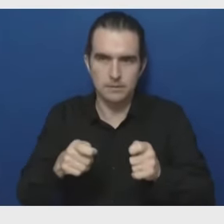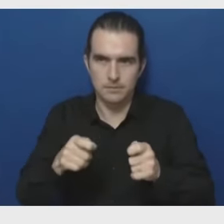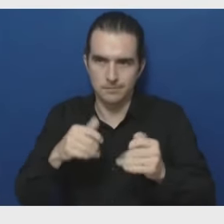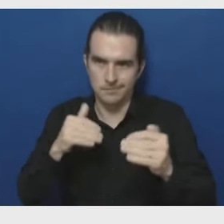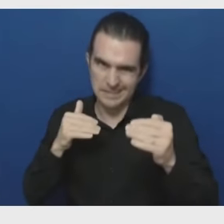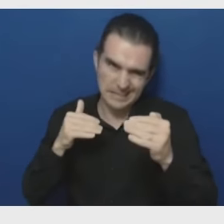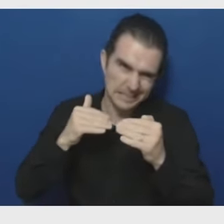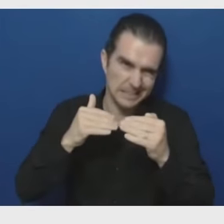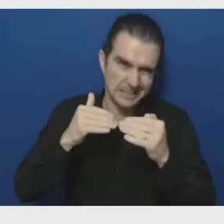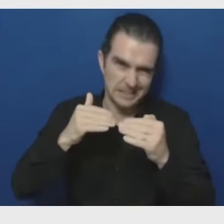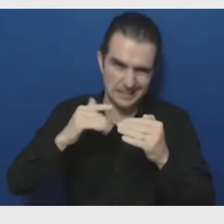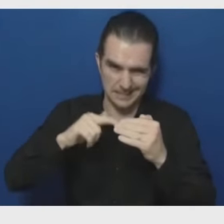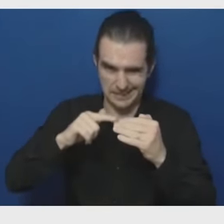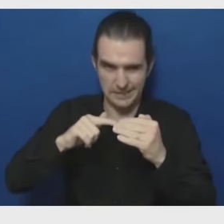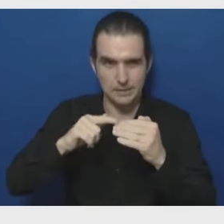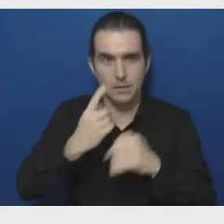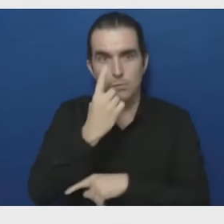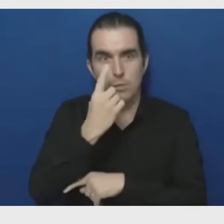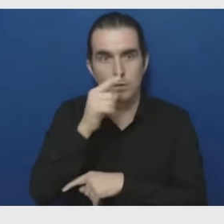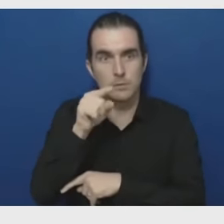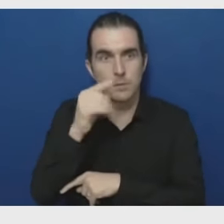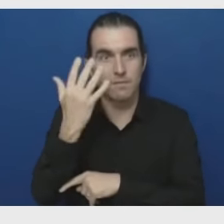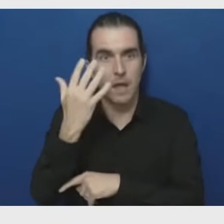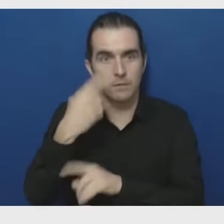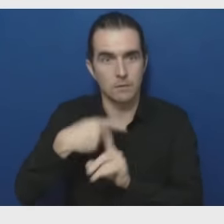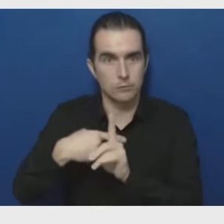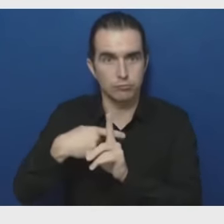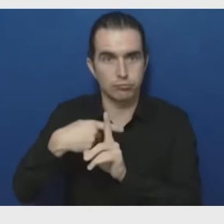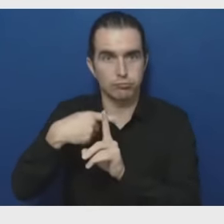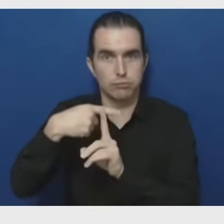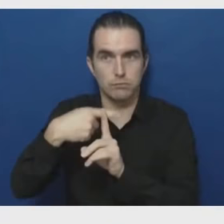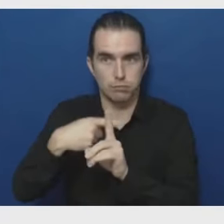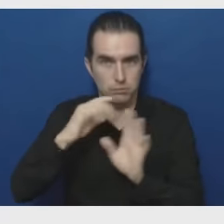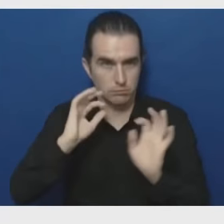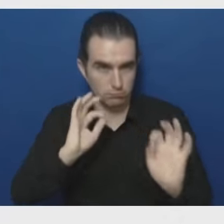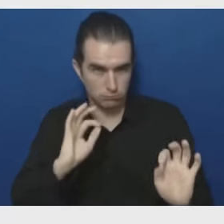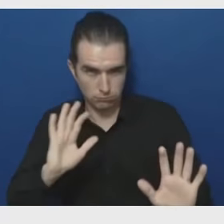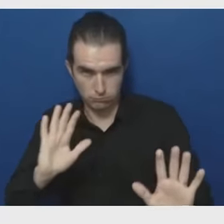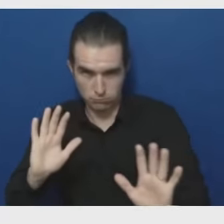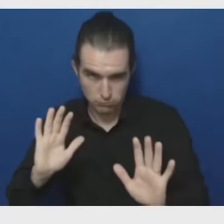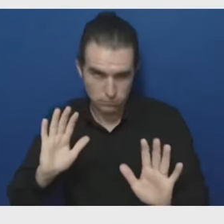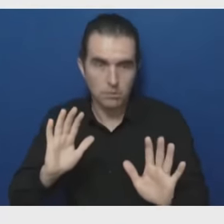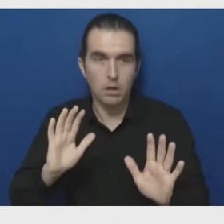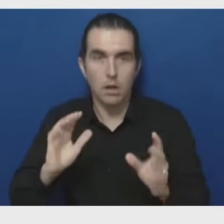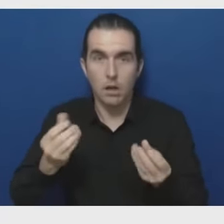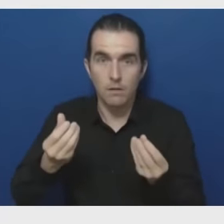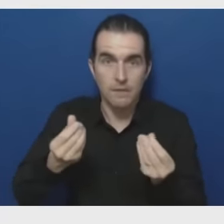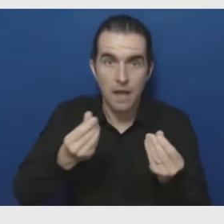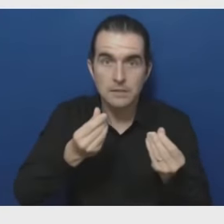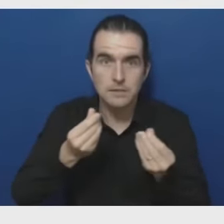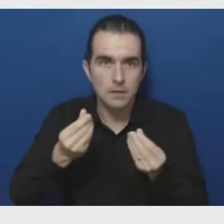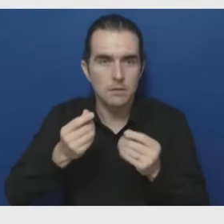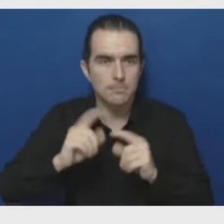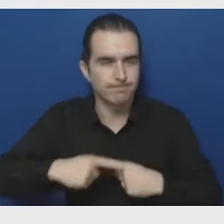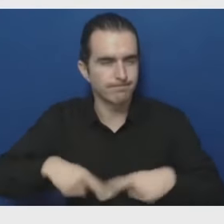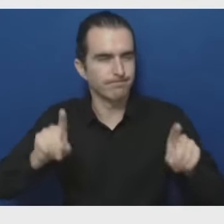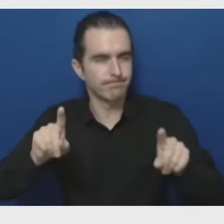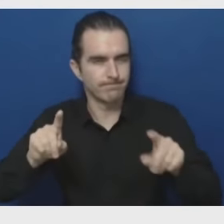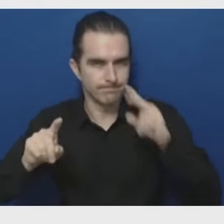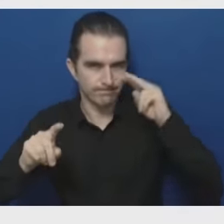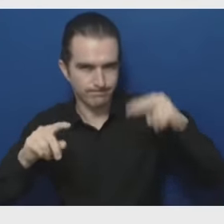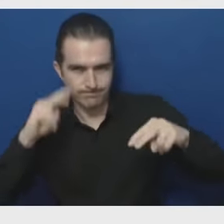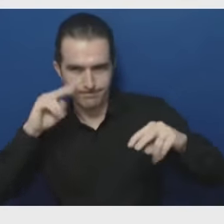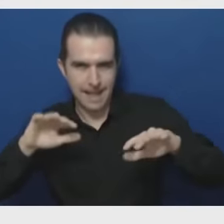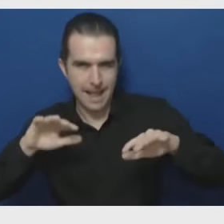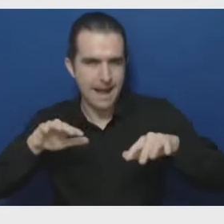Paris Agreement, to provide financing to vulnerable nations. And the quality finance then would mean that we're not just looking at the amounts of money